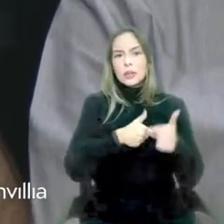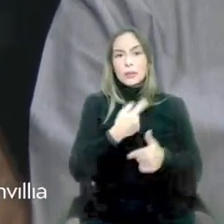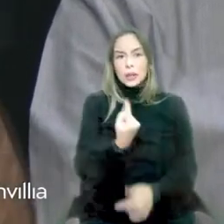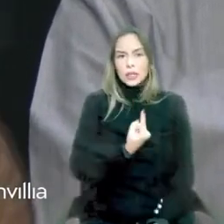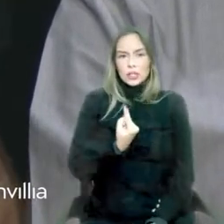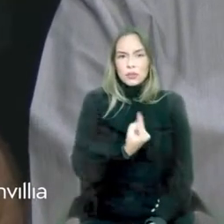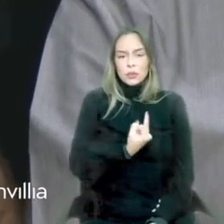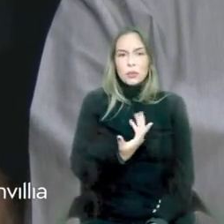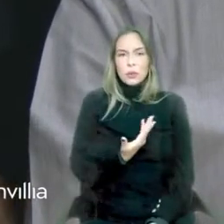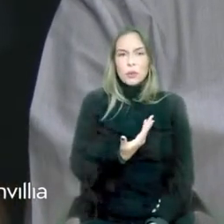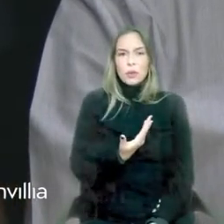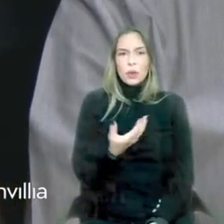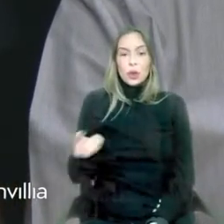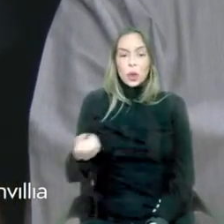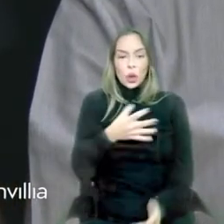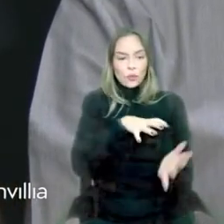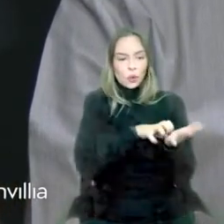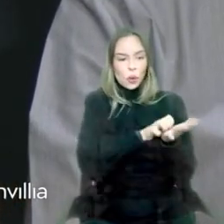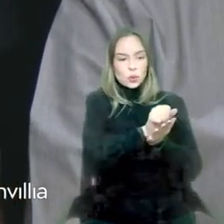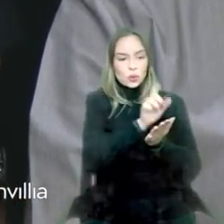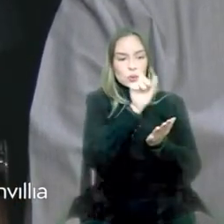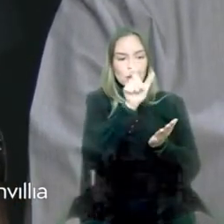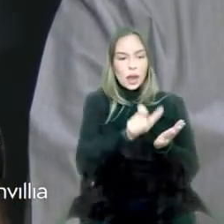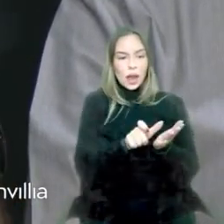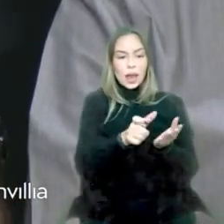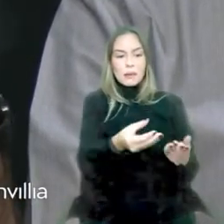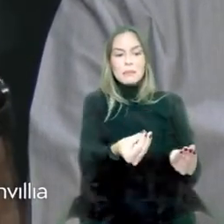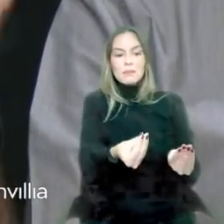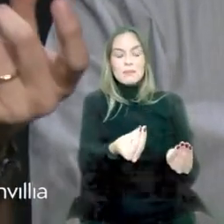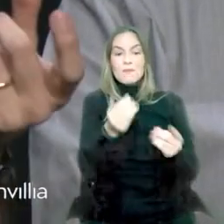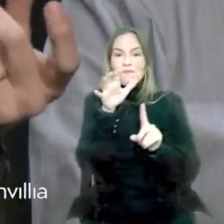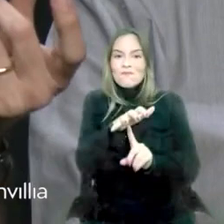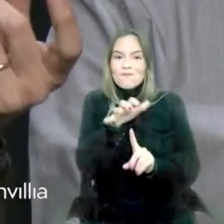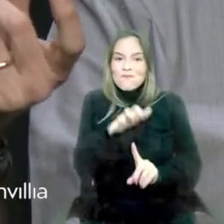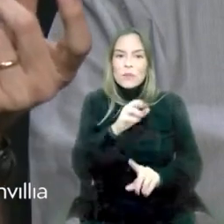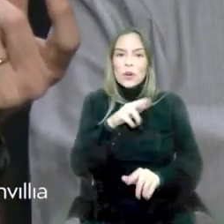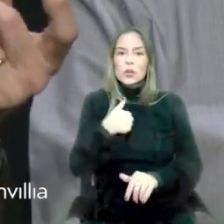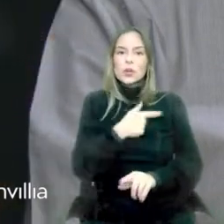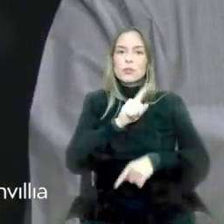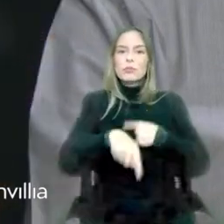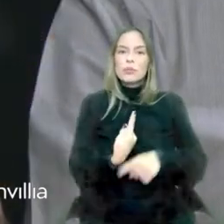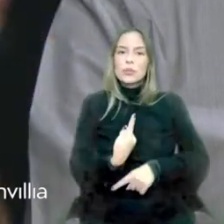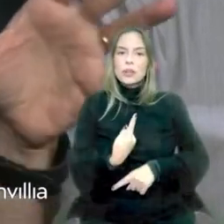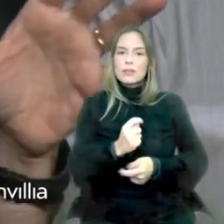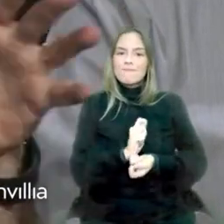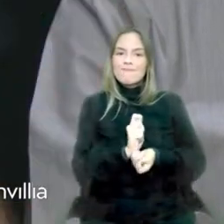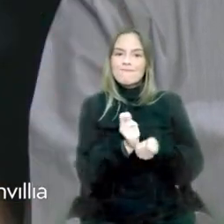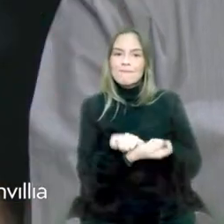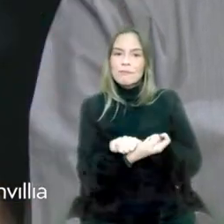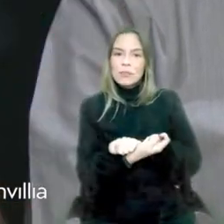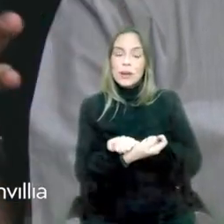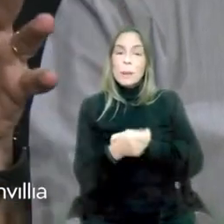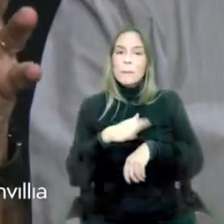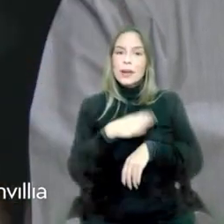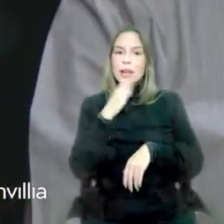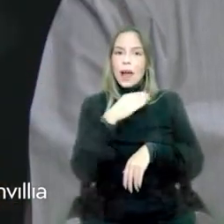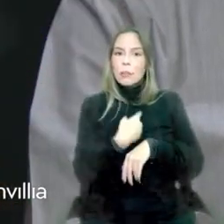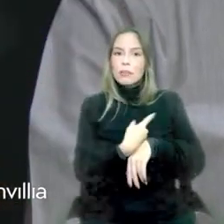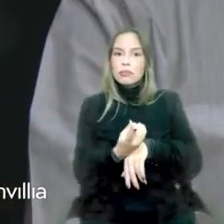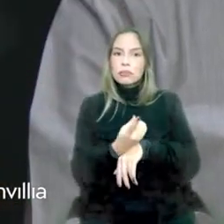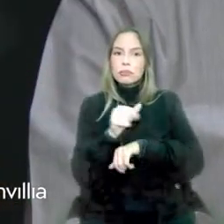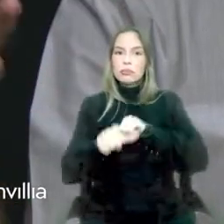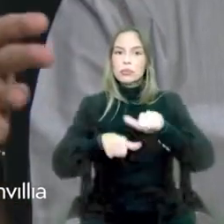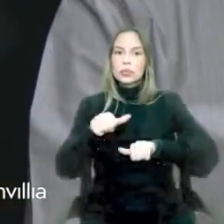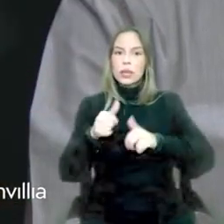are forcing us to change. How can we be faster in changing internally? And it's tough. We know how tough it is, right?